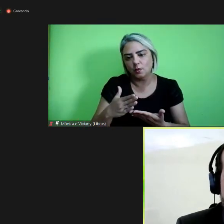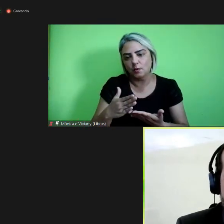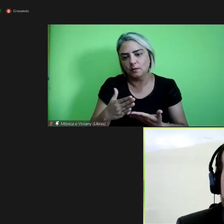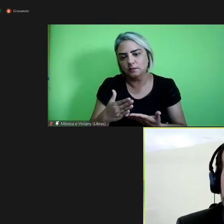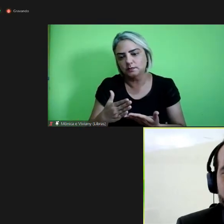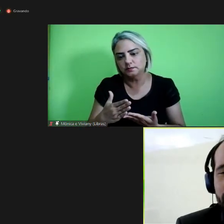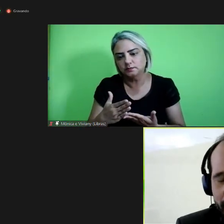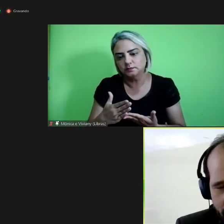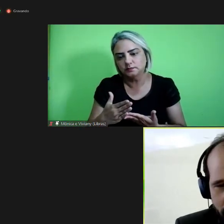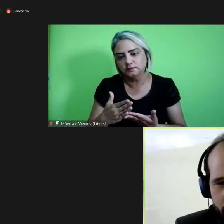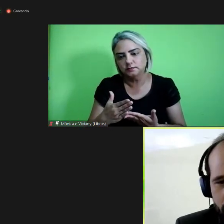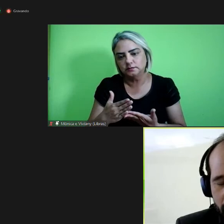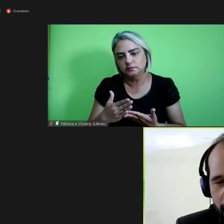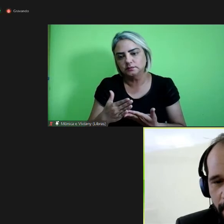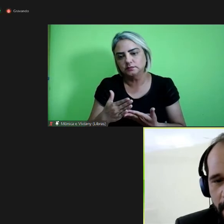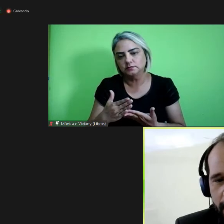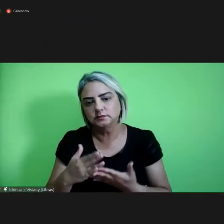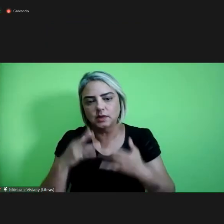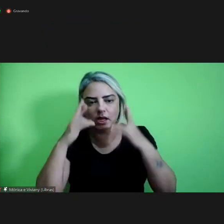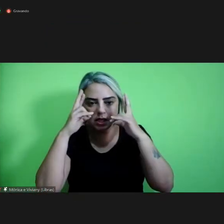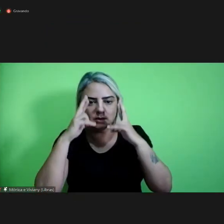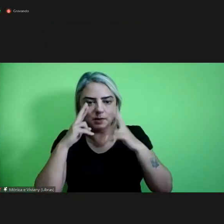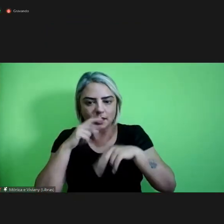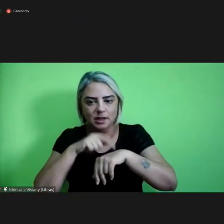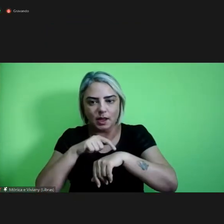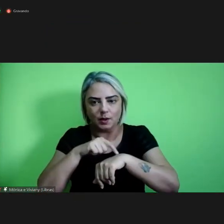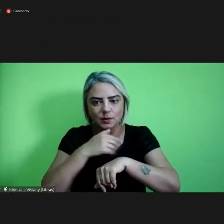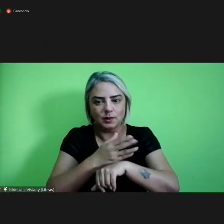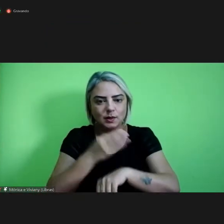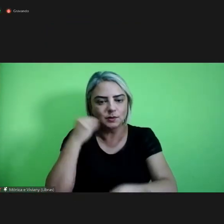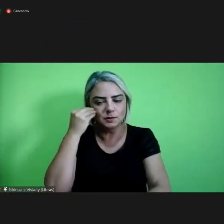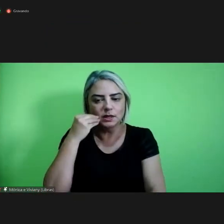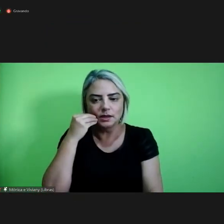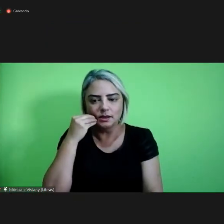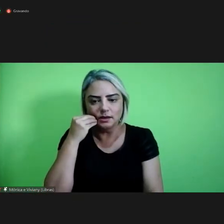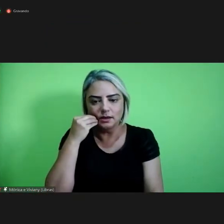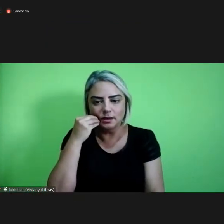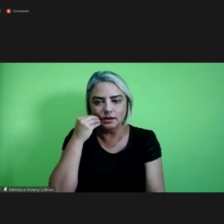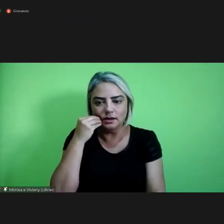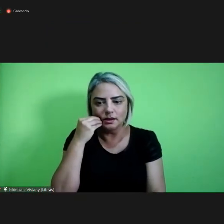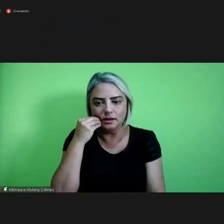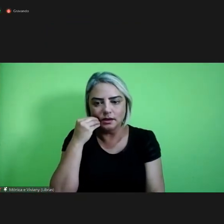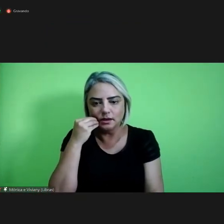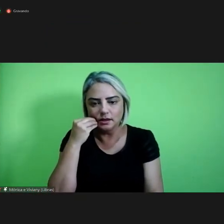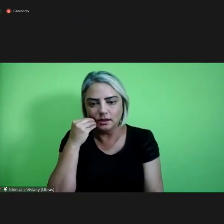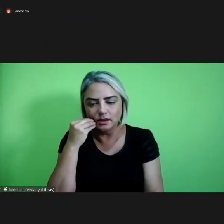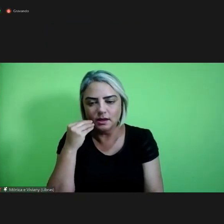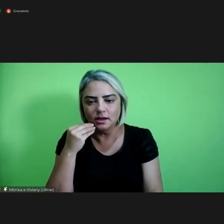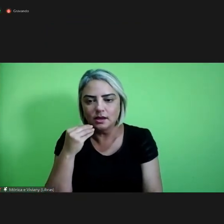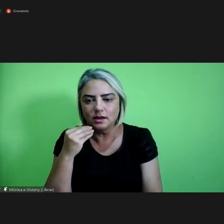At first, I'm gonna try and stay within the allotted time.